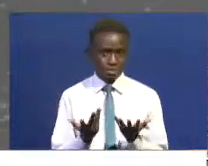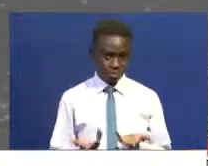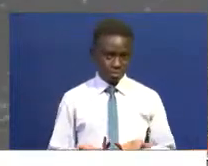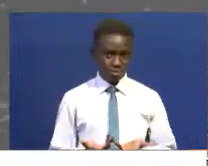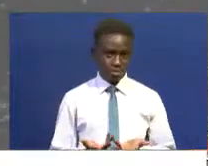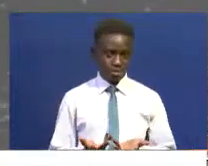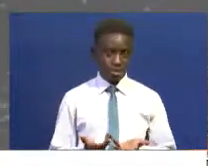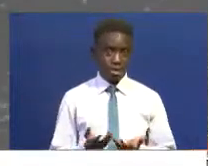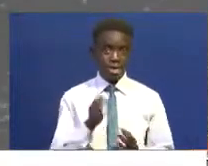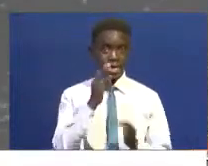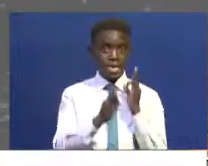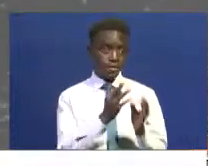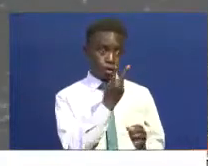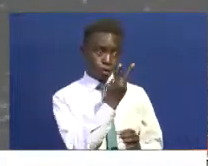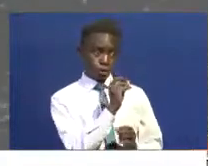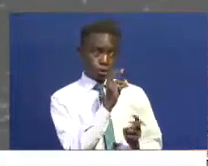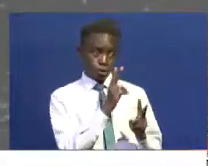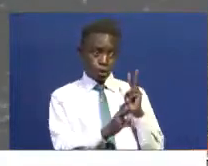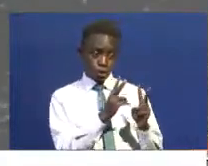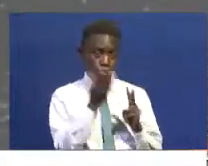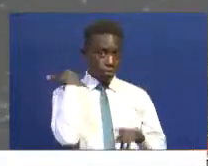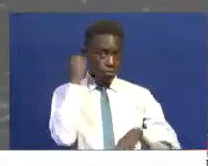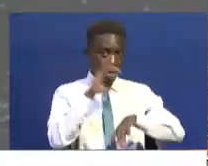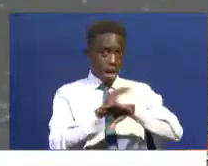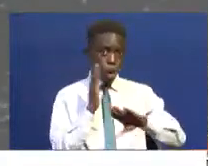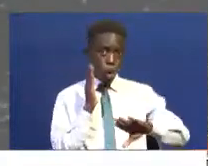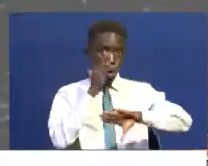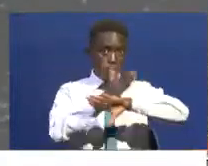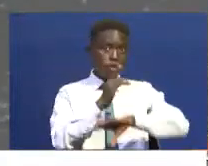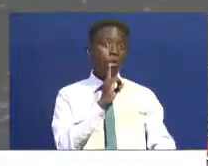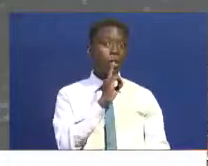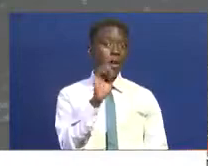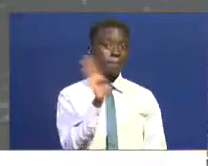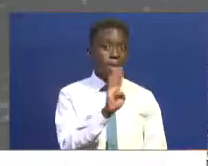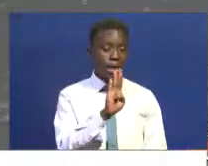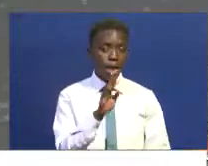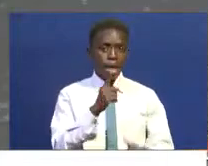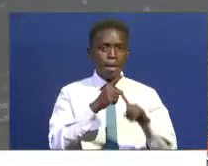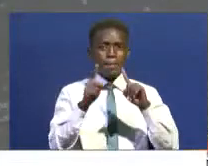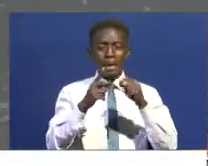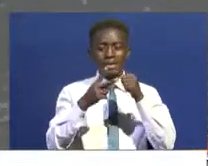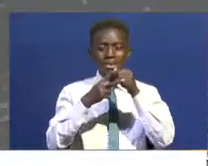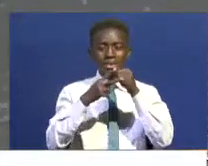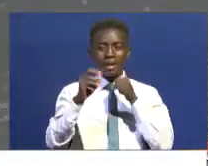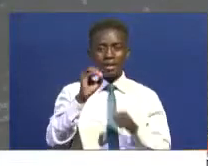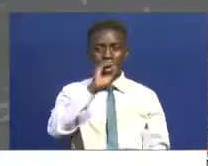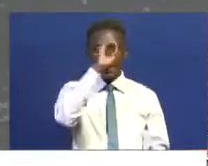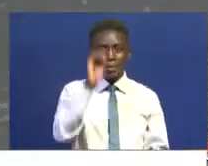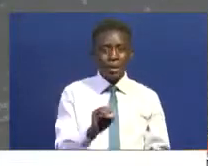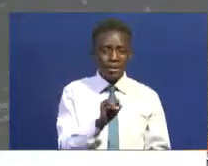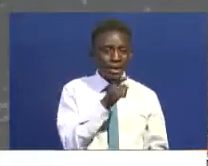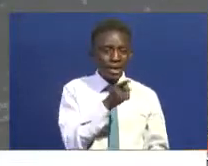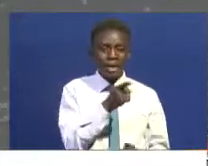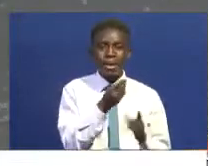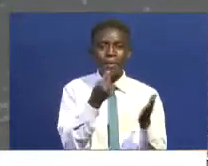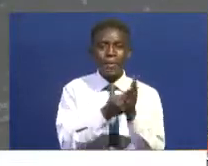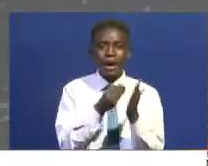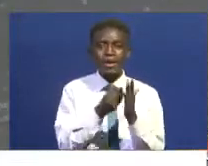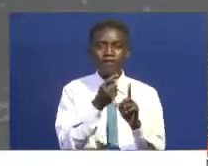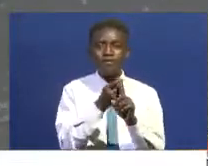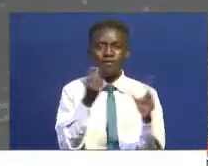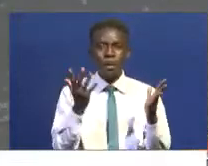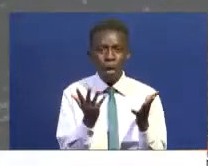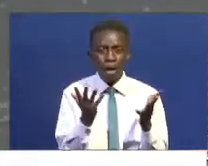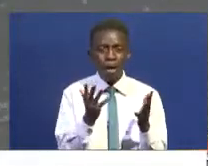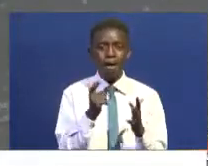they got more than $100 billion, but clearly 70% of it is loans. So why do we only